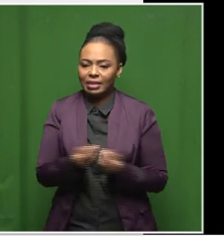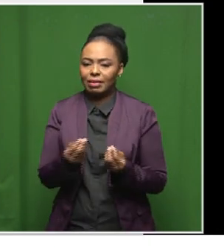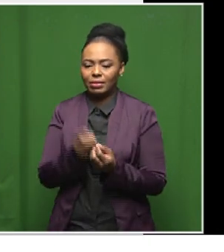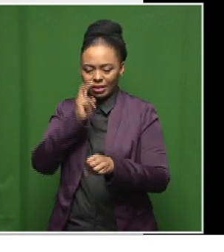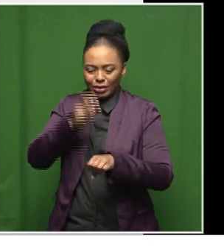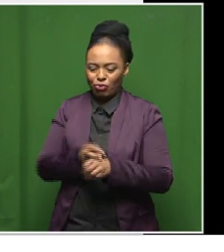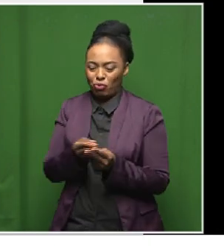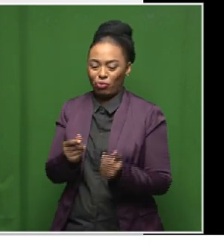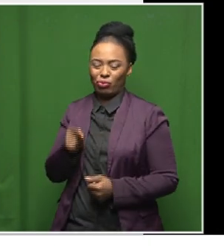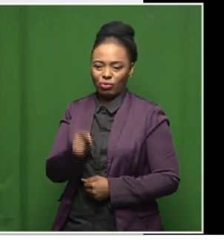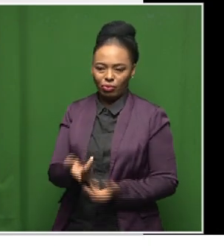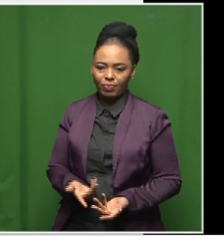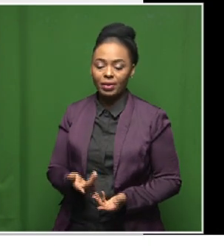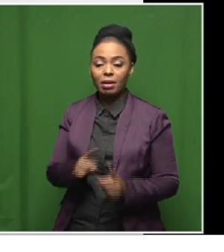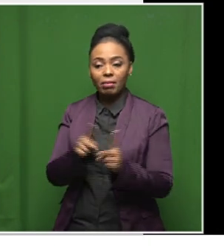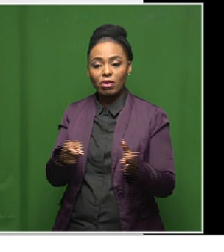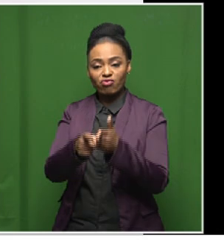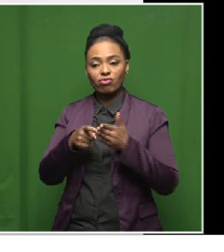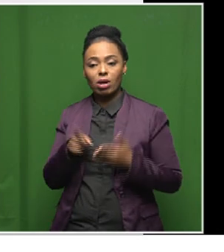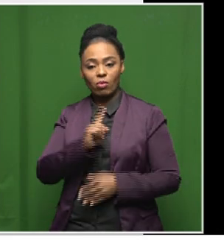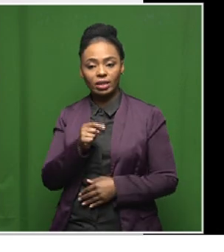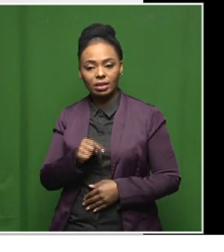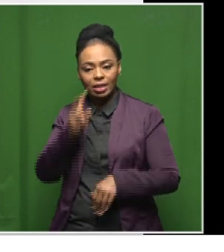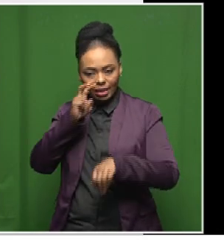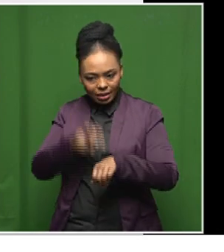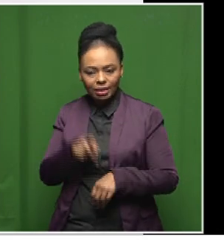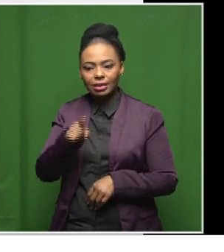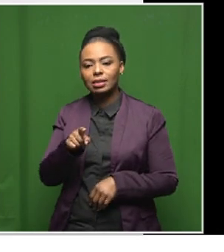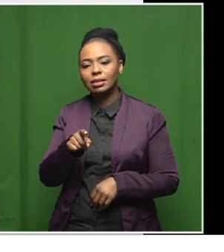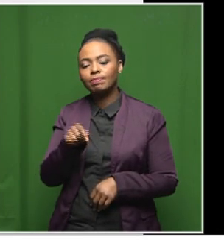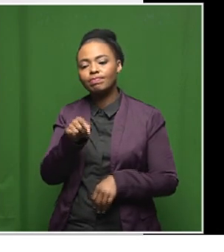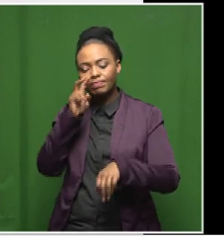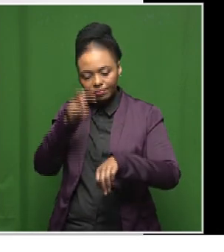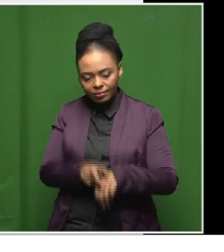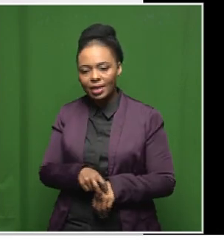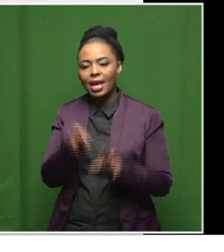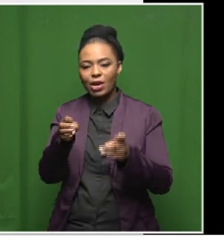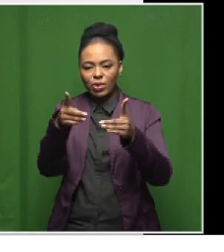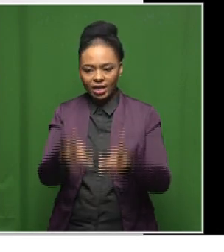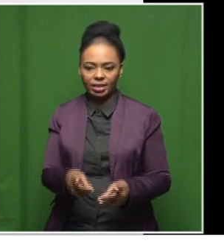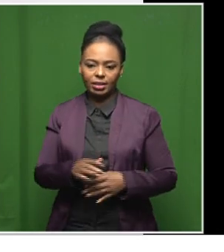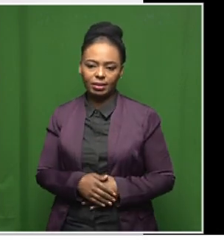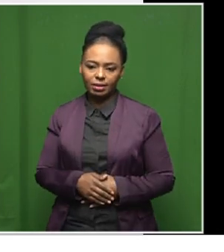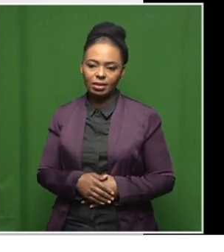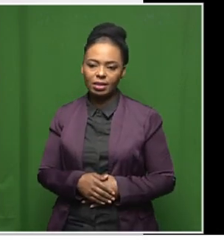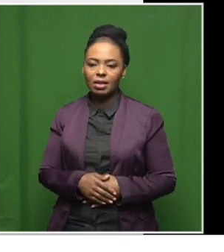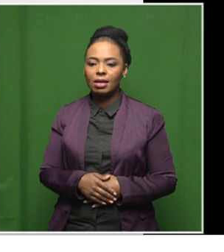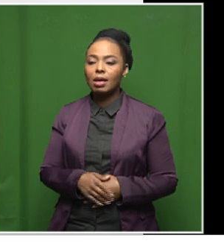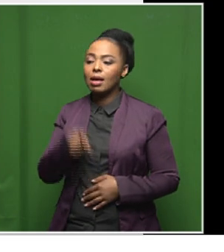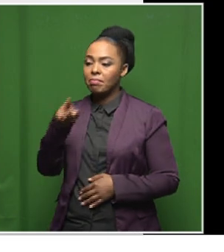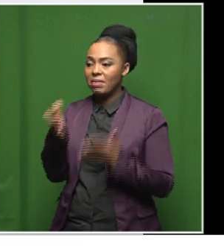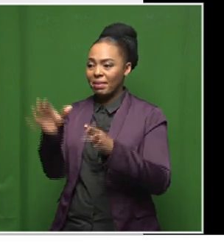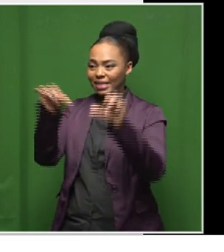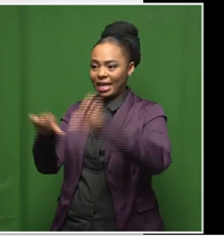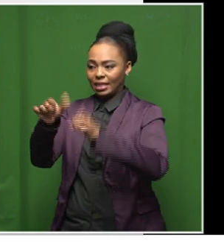with. It requires education from those who are able to communicate. Maybe scientists cannot